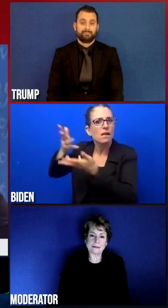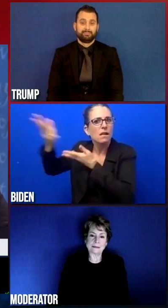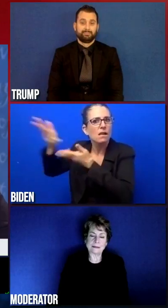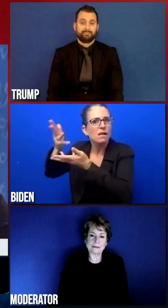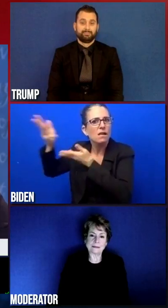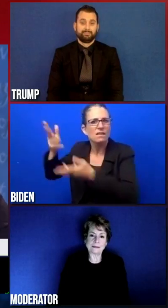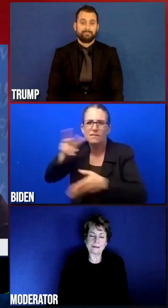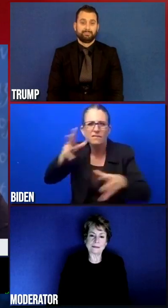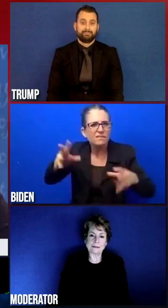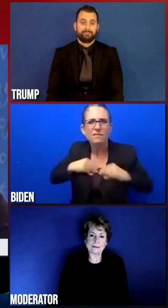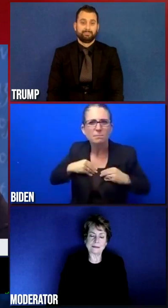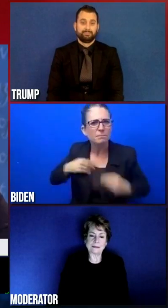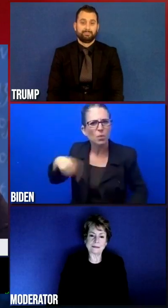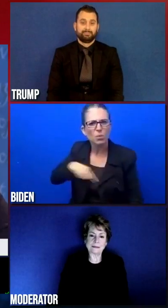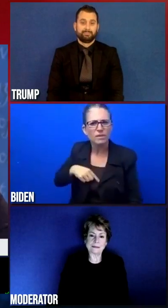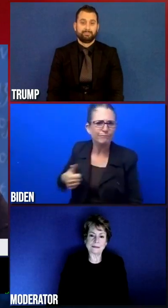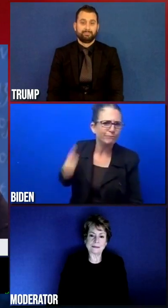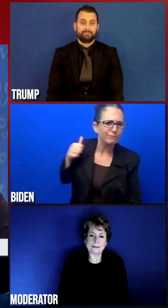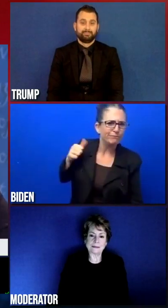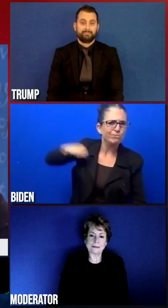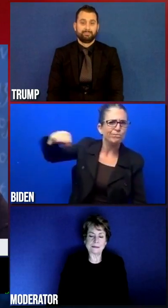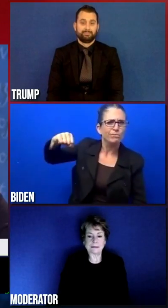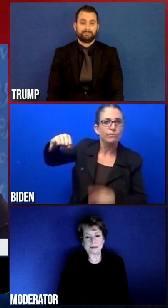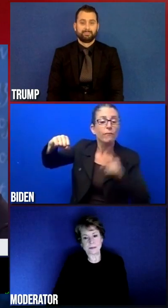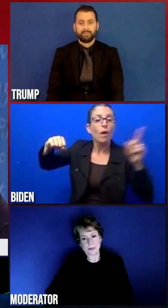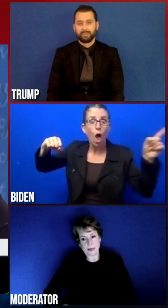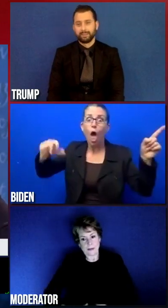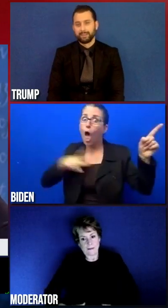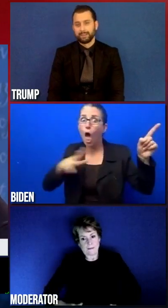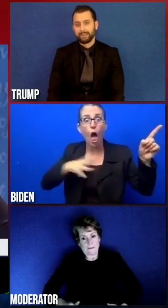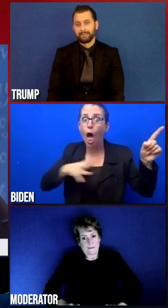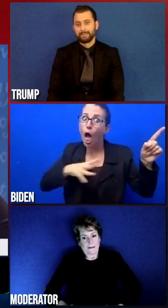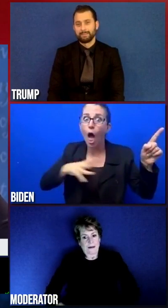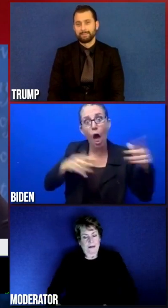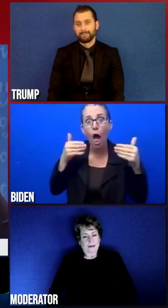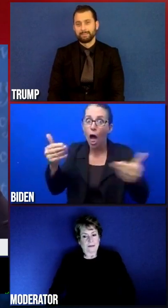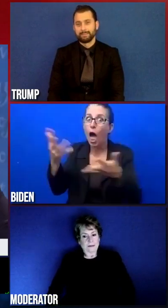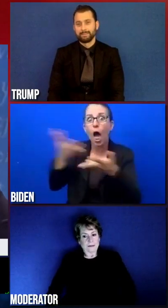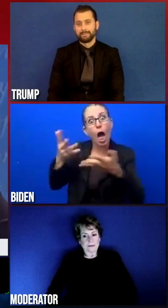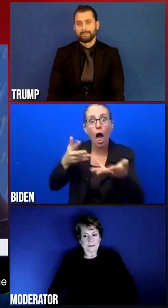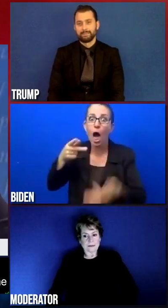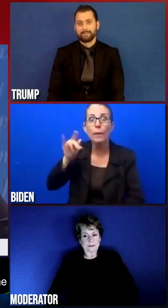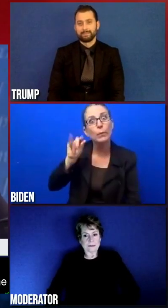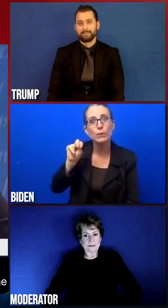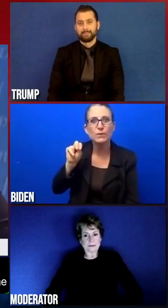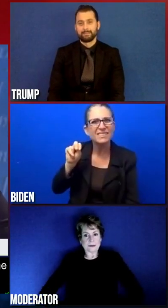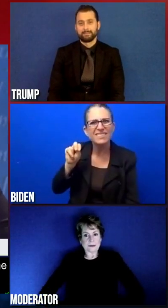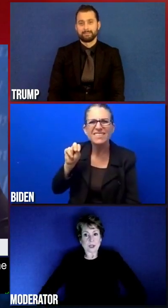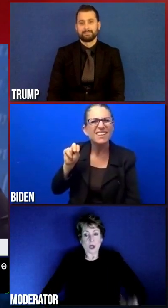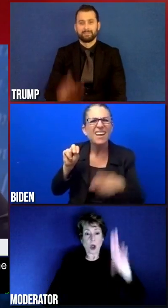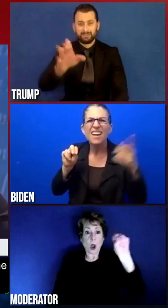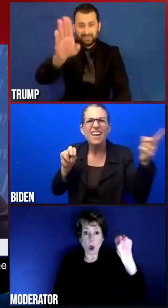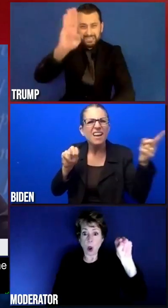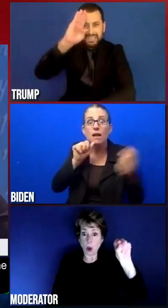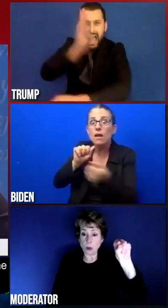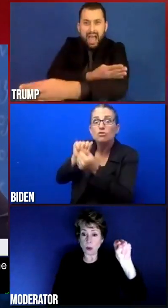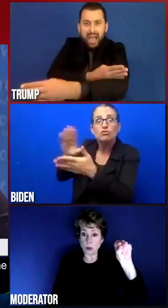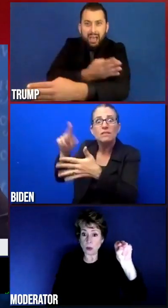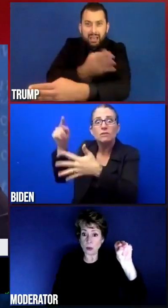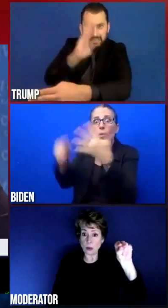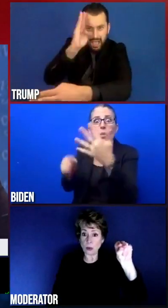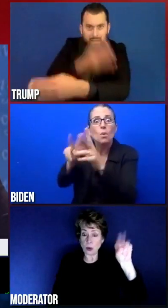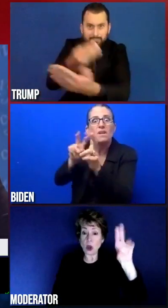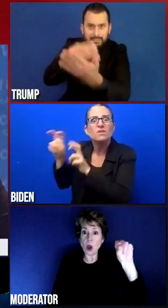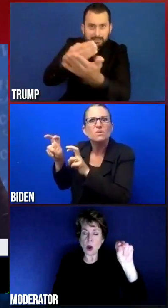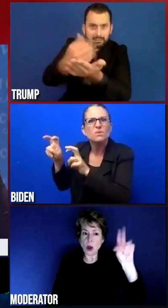Putin about the bounty on the heads of American soldiers. Your son got $3.5 million. And by the way, my son... Wait a minute.